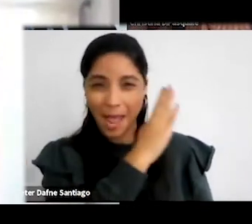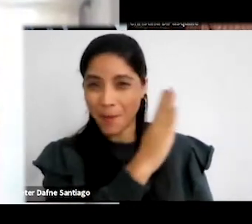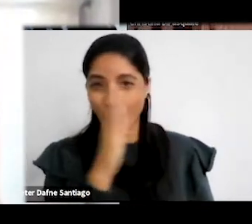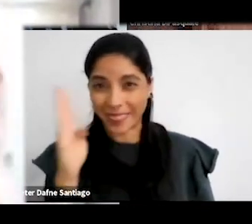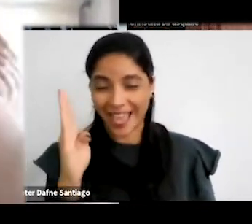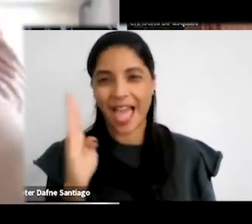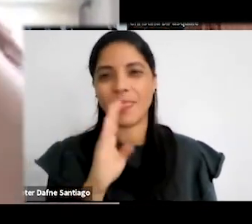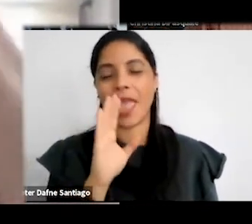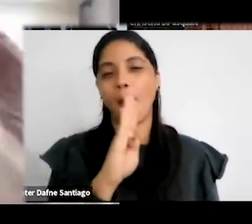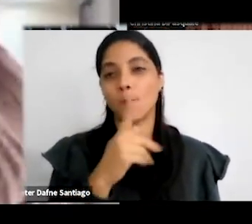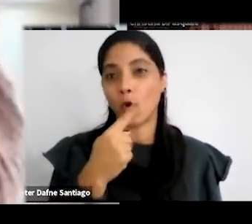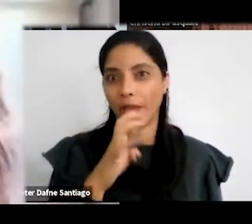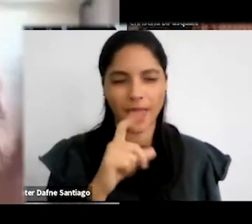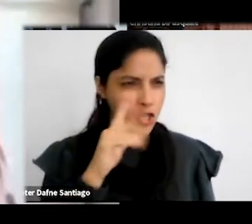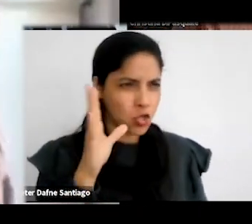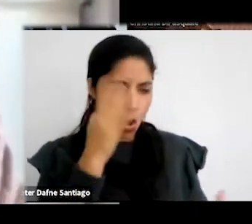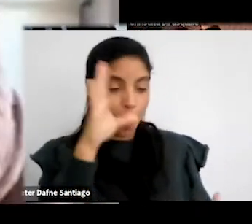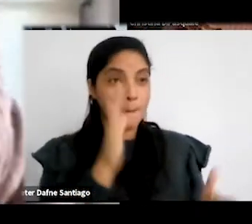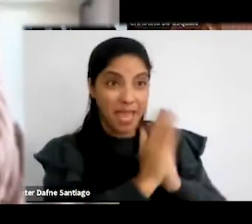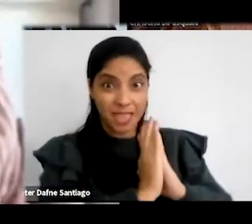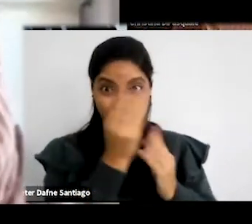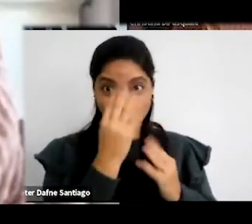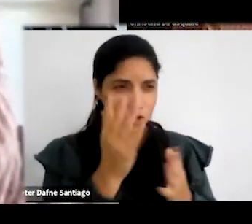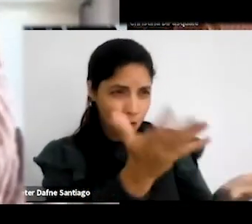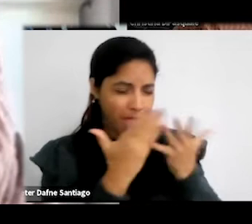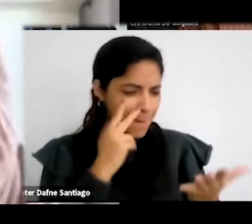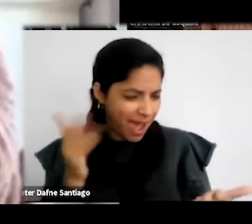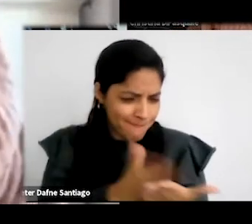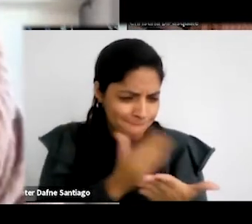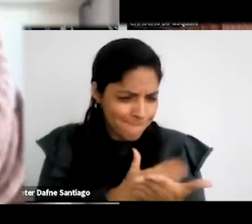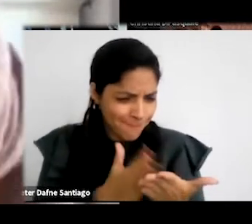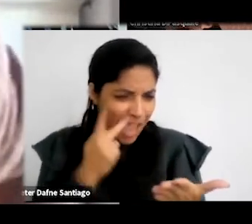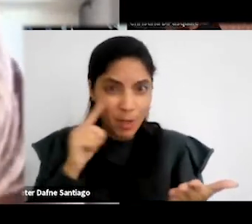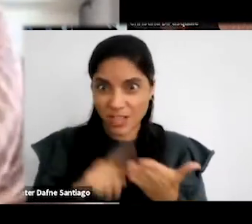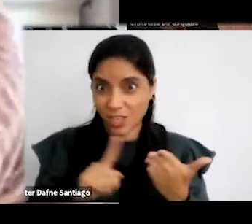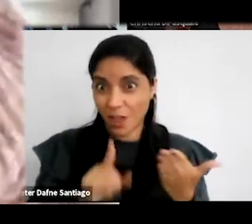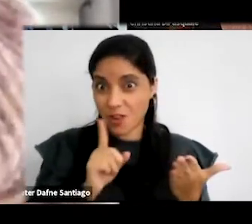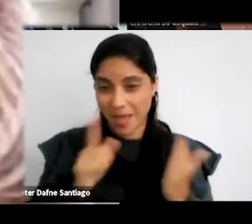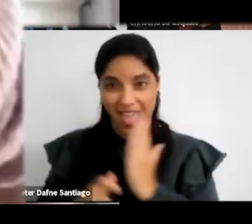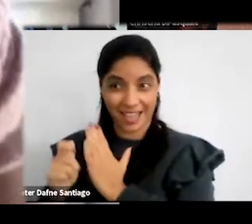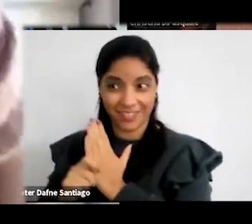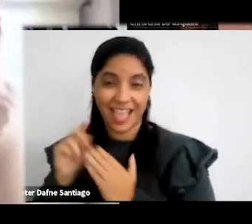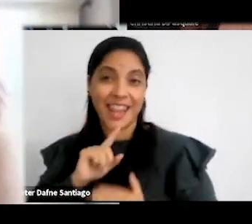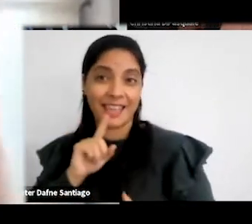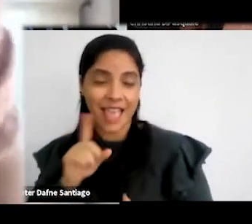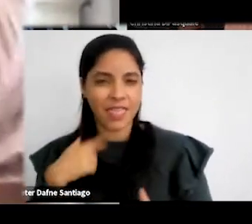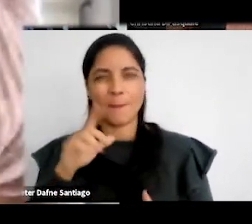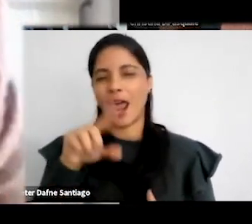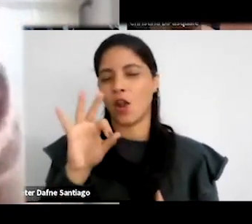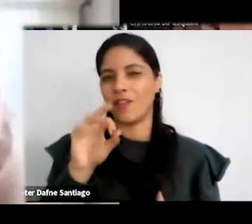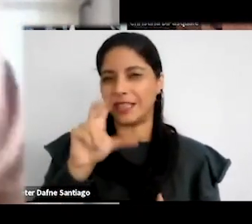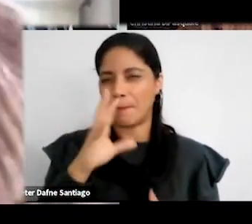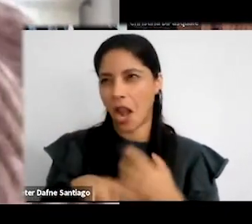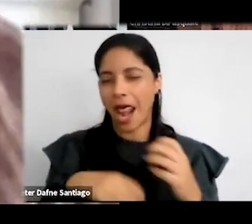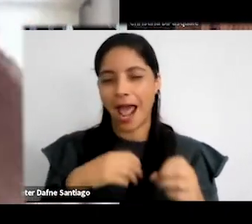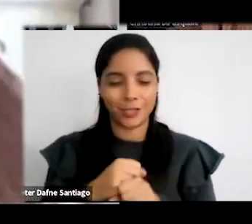I go through, Variety of 1973, looked through the years with my associate producer, Madison, who's